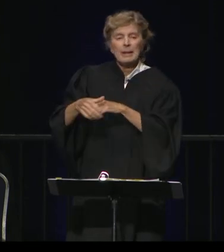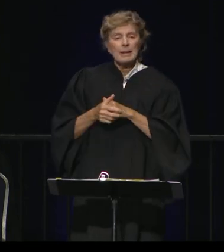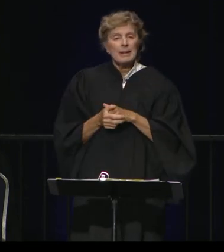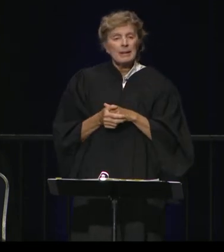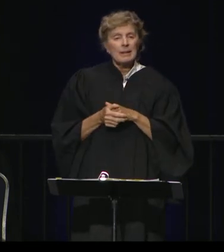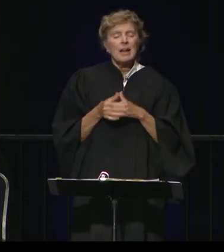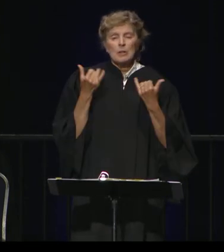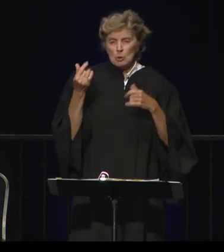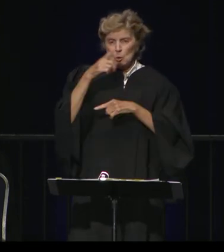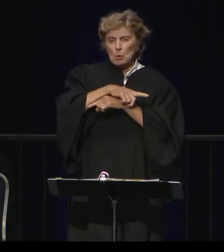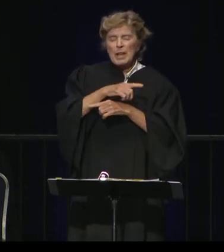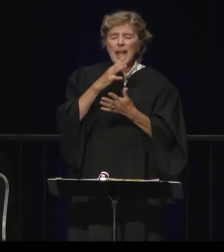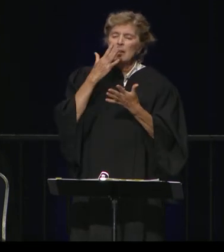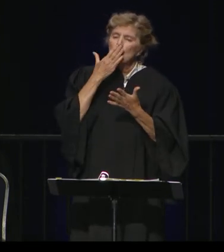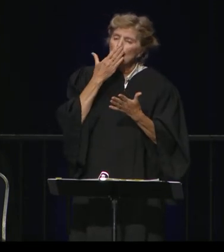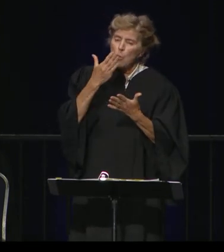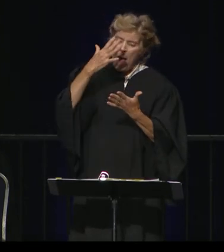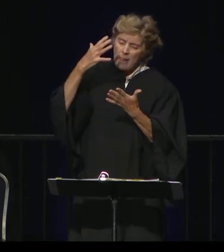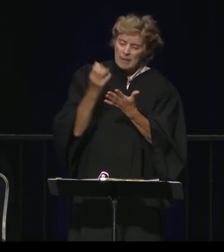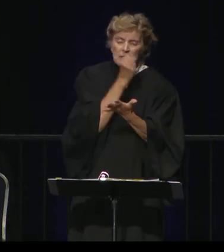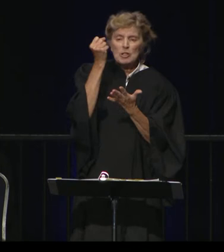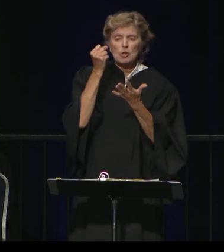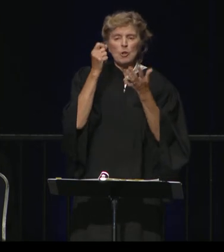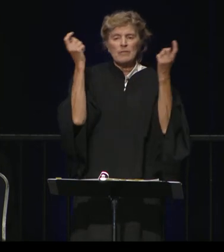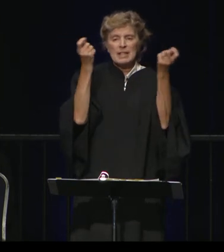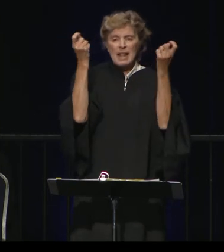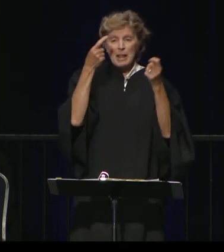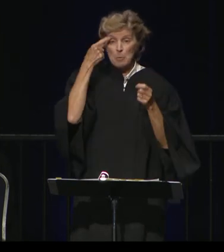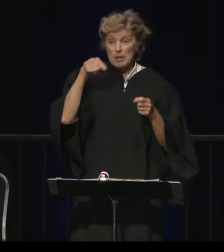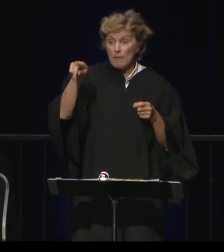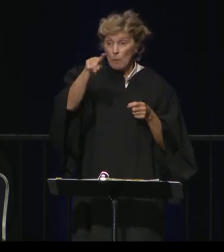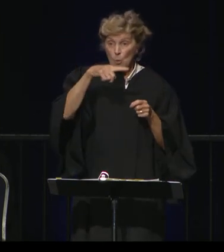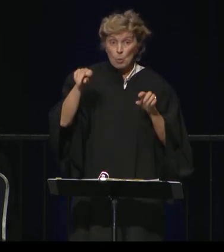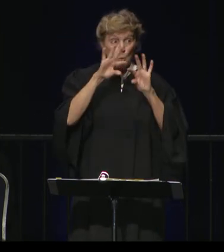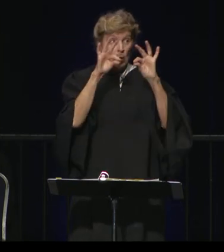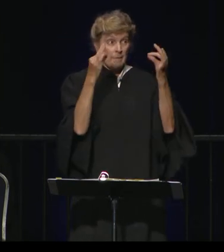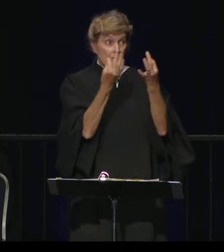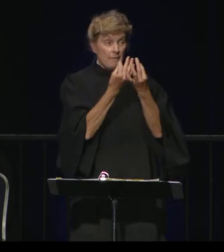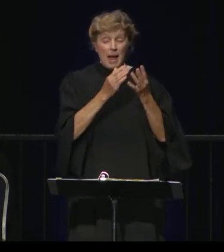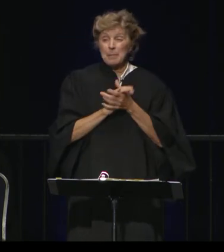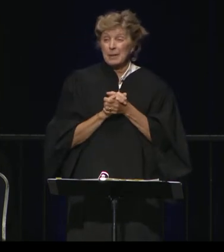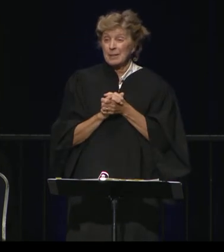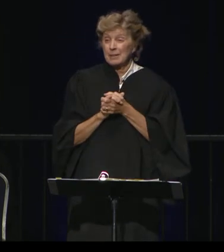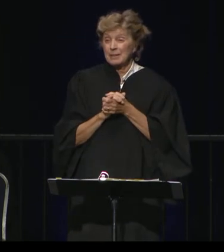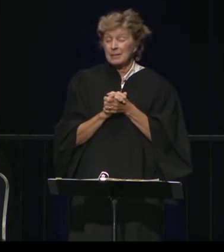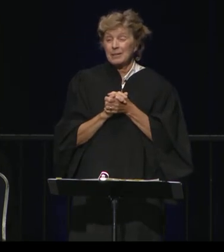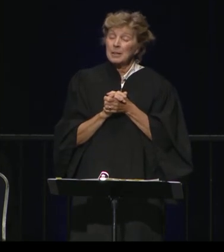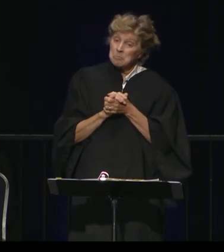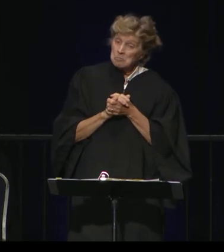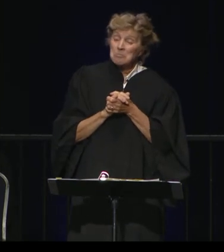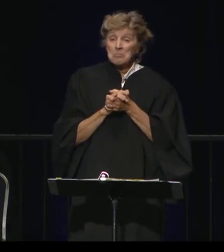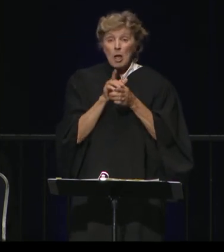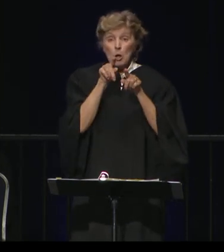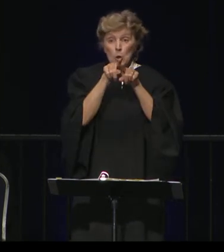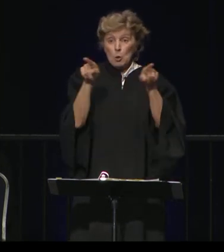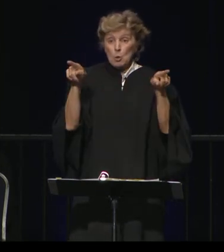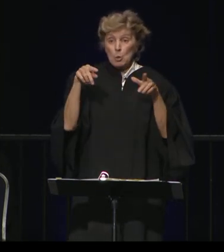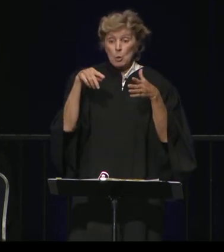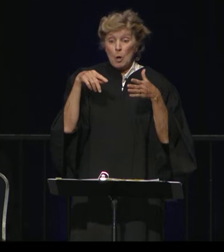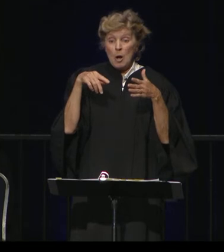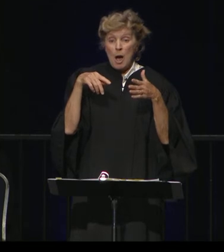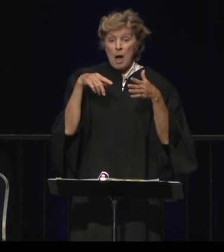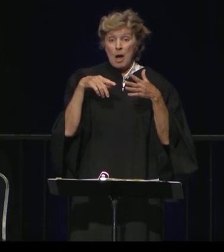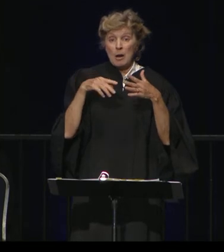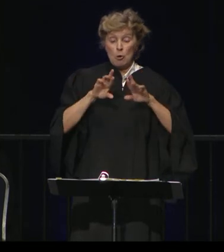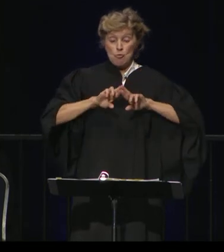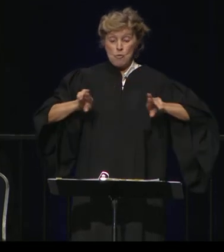of well-deserved celebration for you and your families. In many ways, you are all standing at the beginning of your